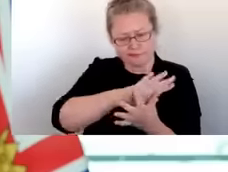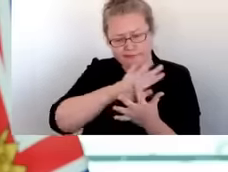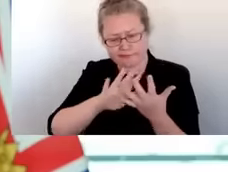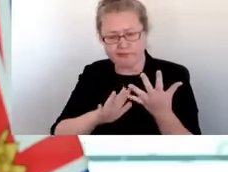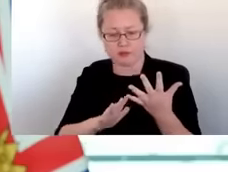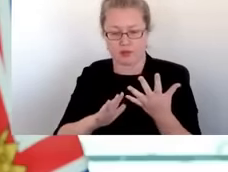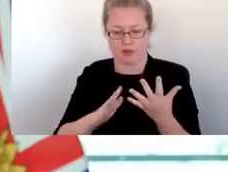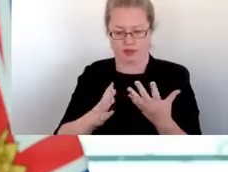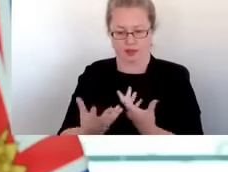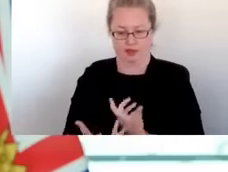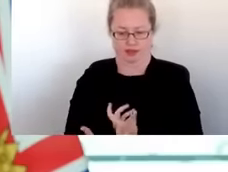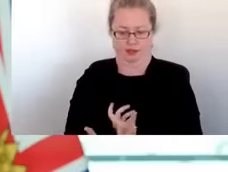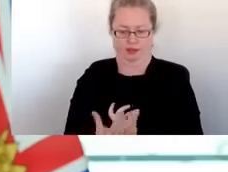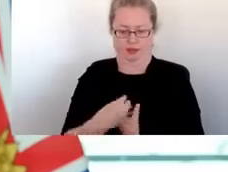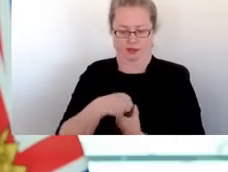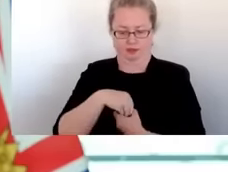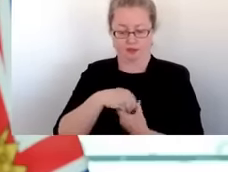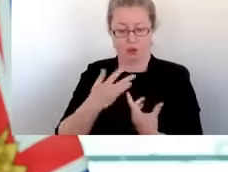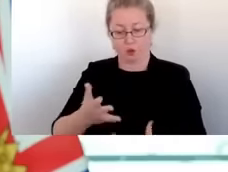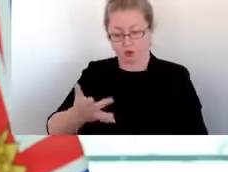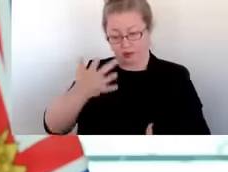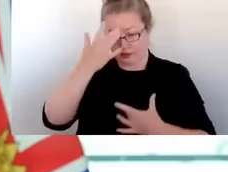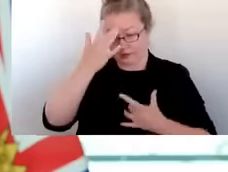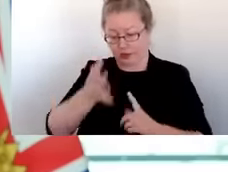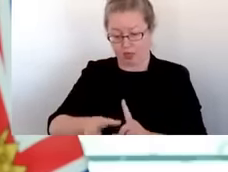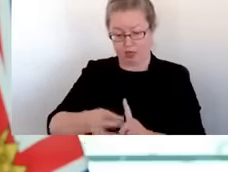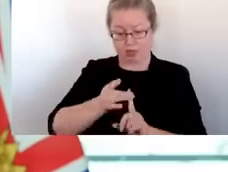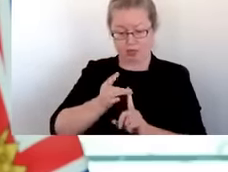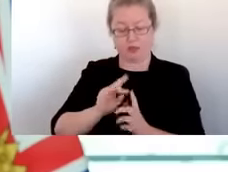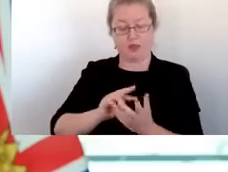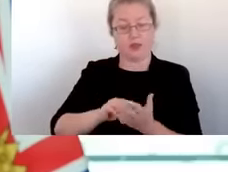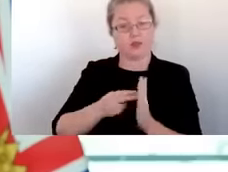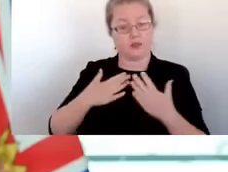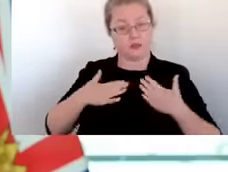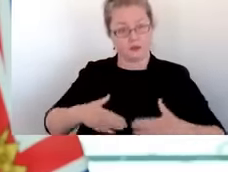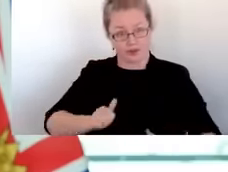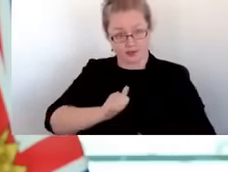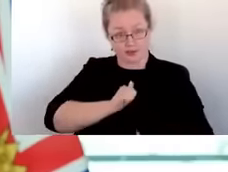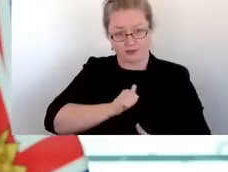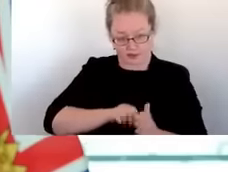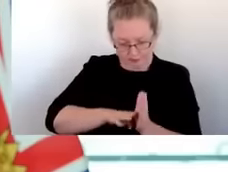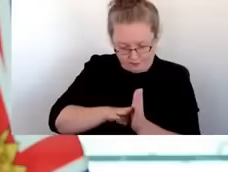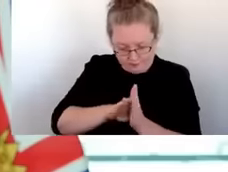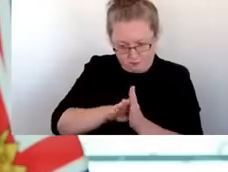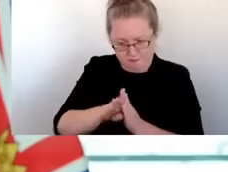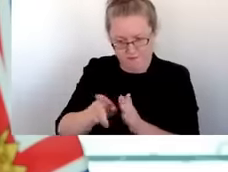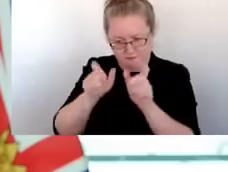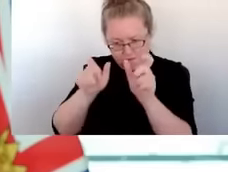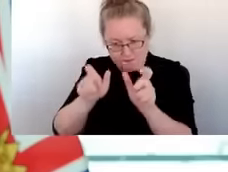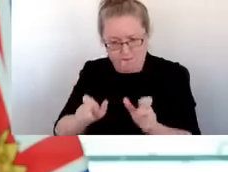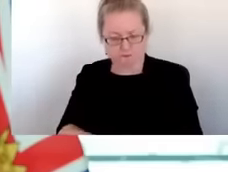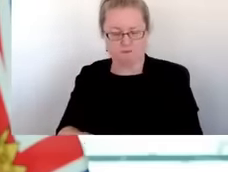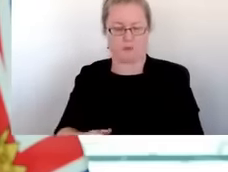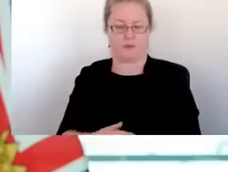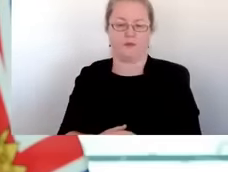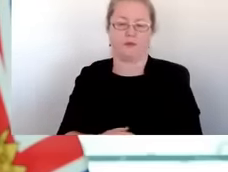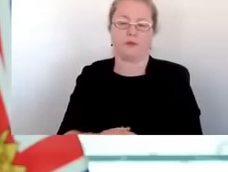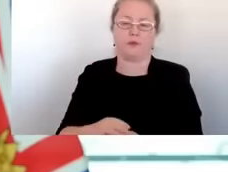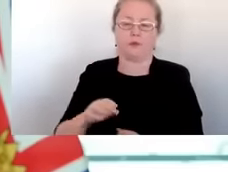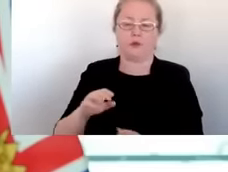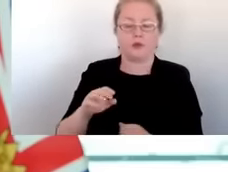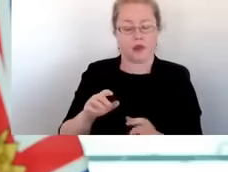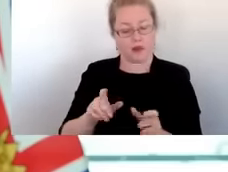it gives a different level of immune response. And I've talked a number of times about we have two main parts to our immune system, and one of those